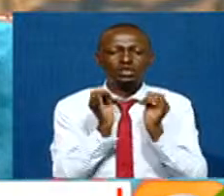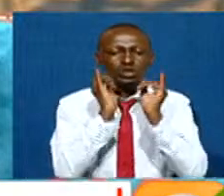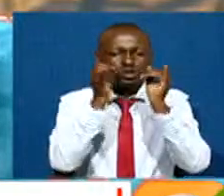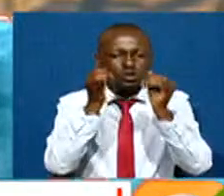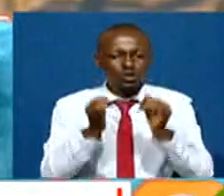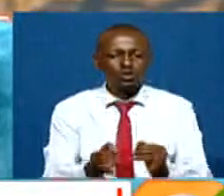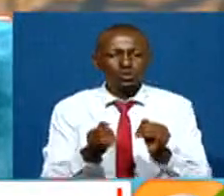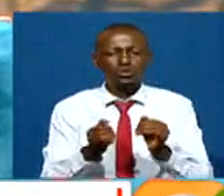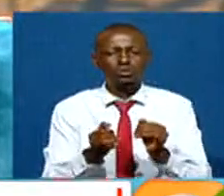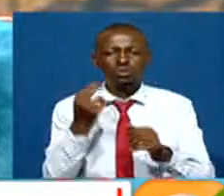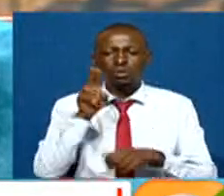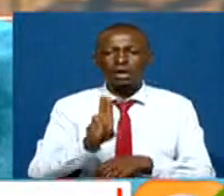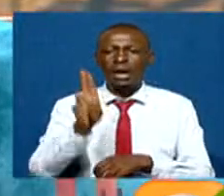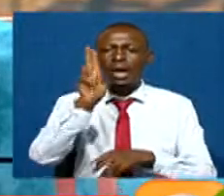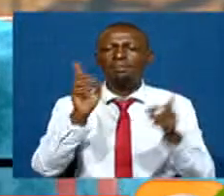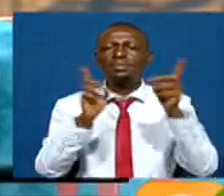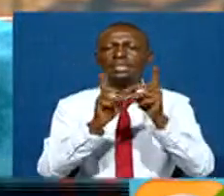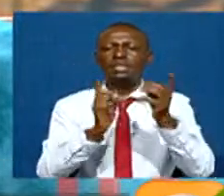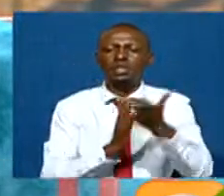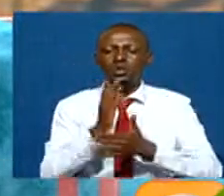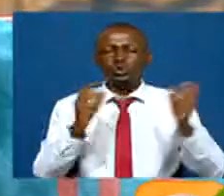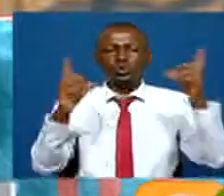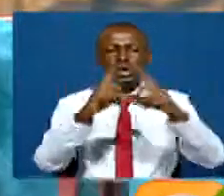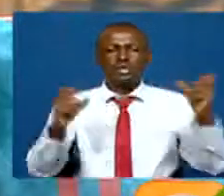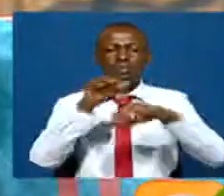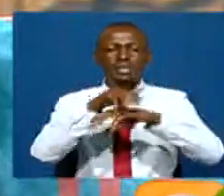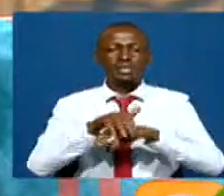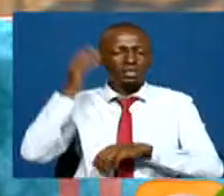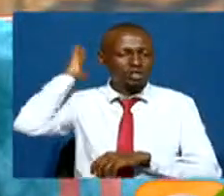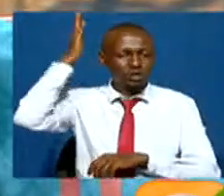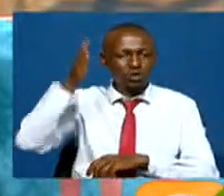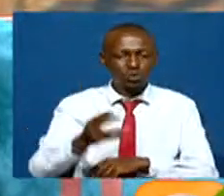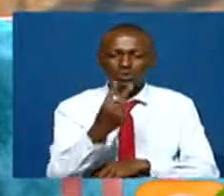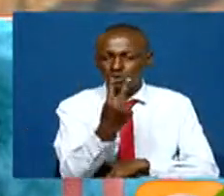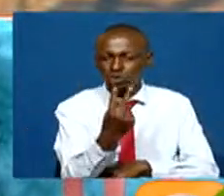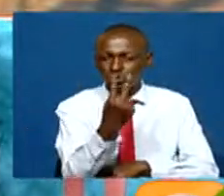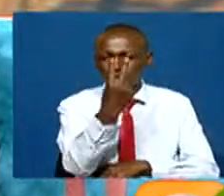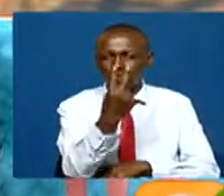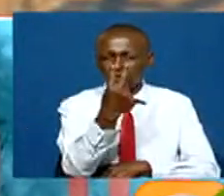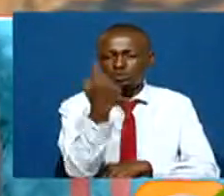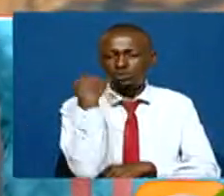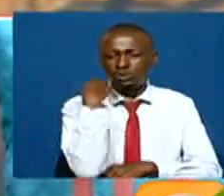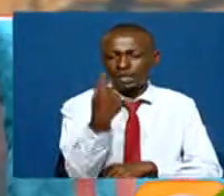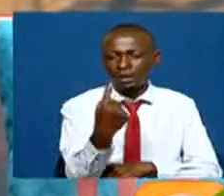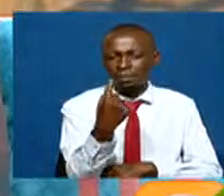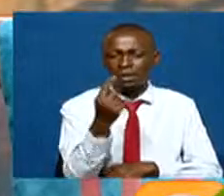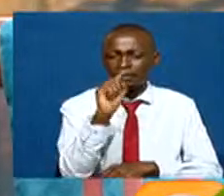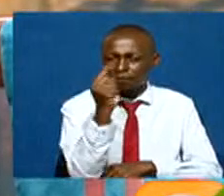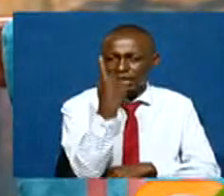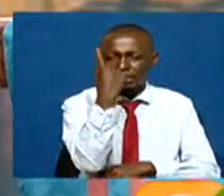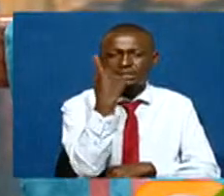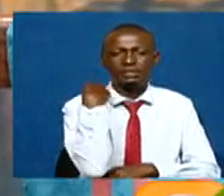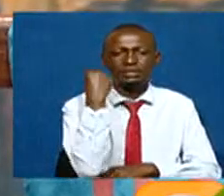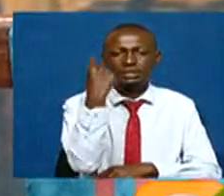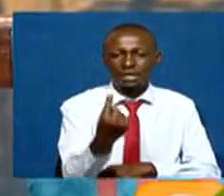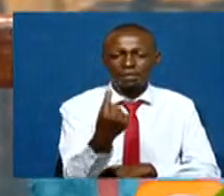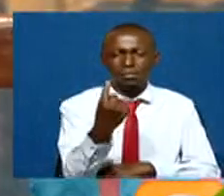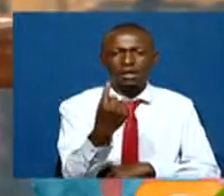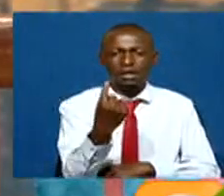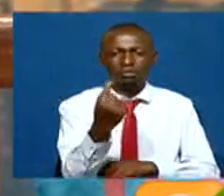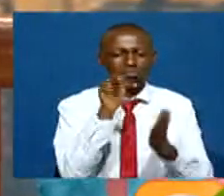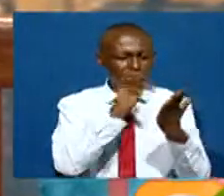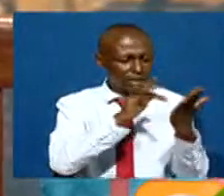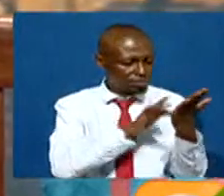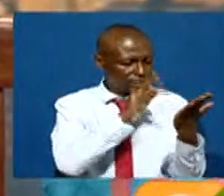are going to receive via SMS, they are going to receive two keys. One, the first one is the one that they will key